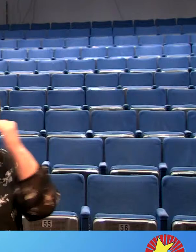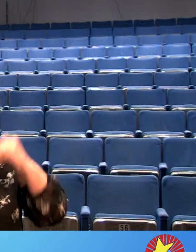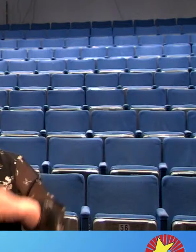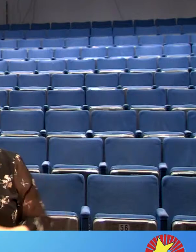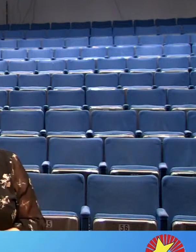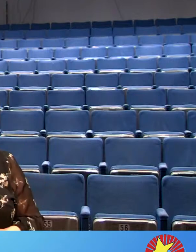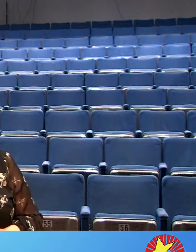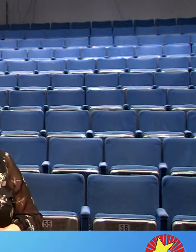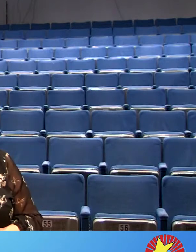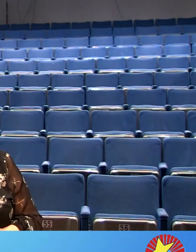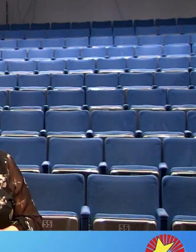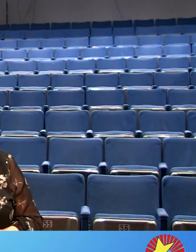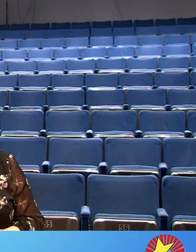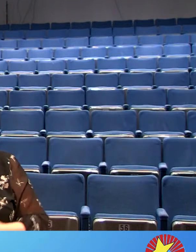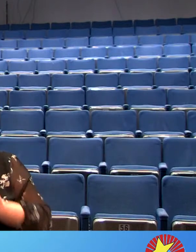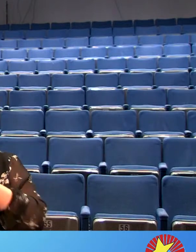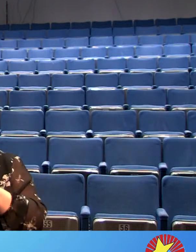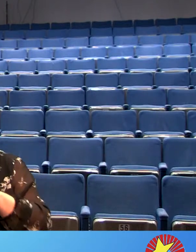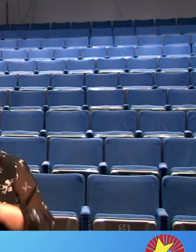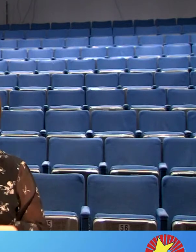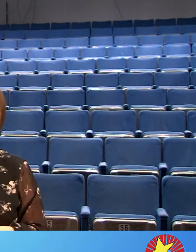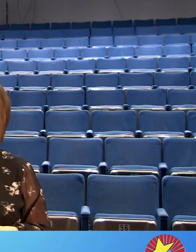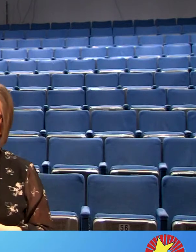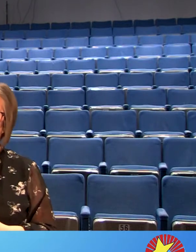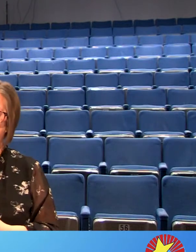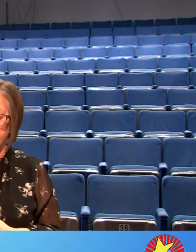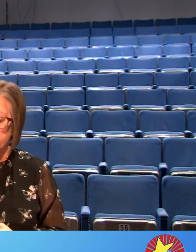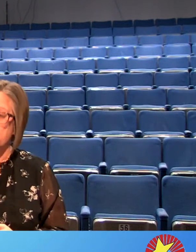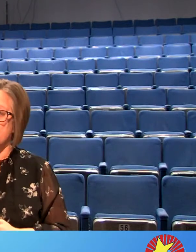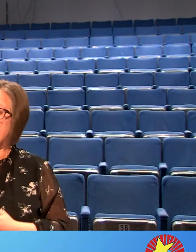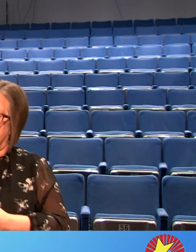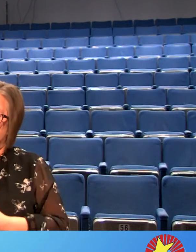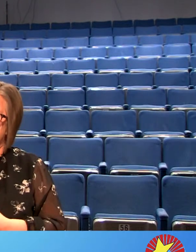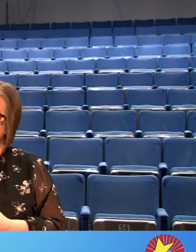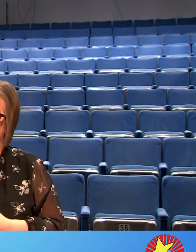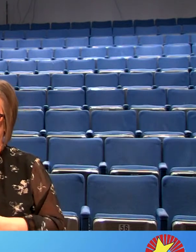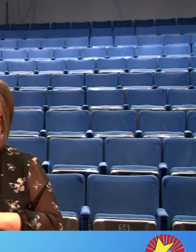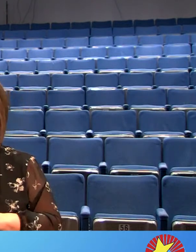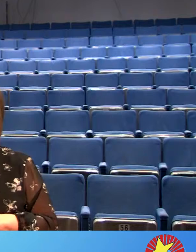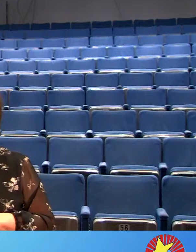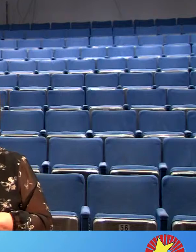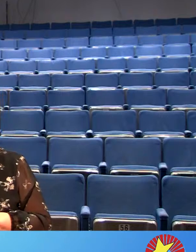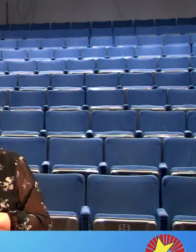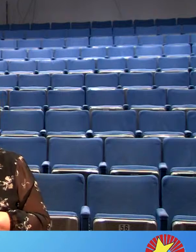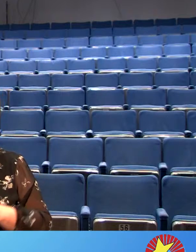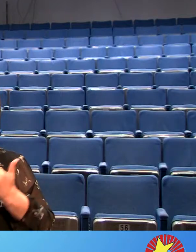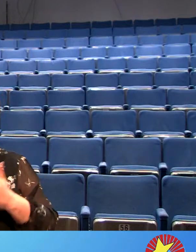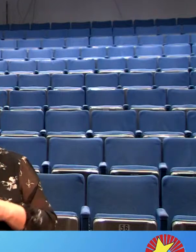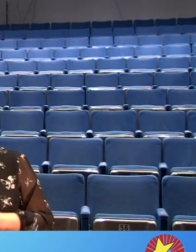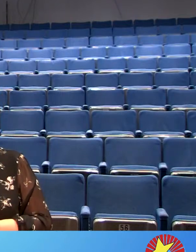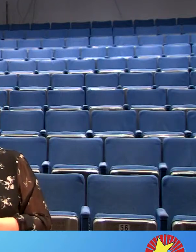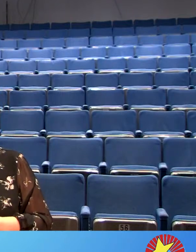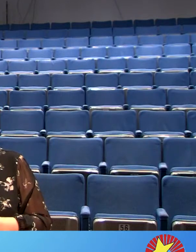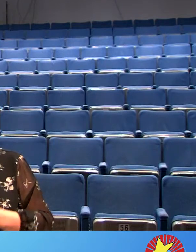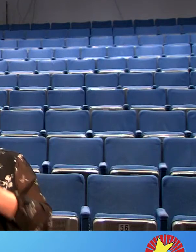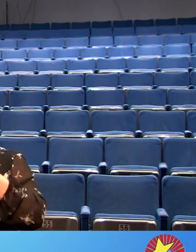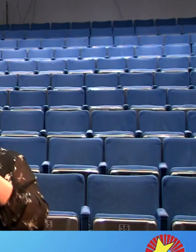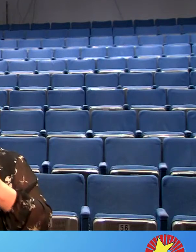2 students achieved level 3, which means that they understood the material.